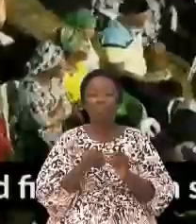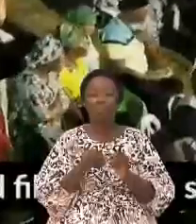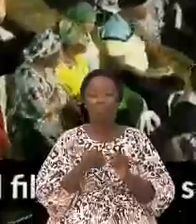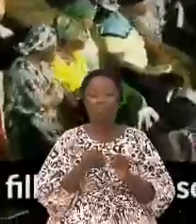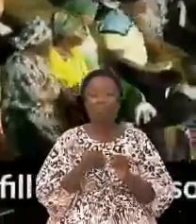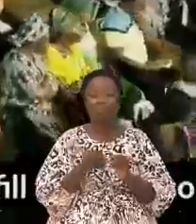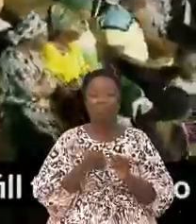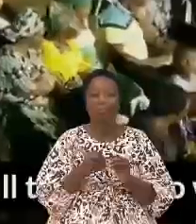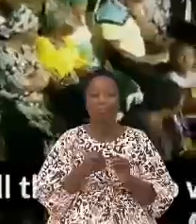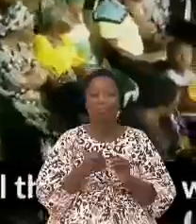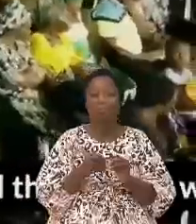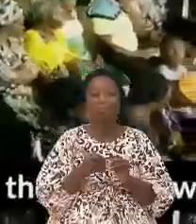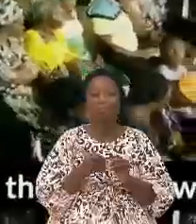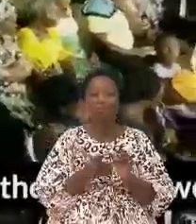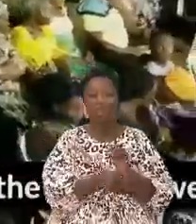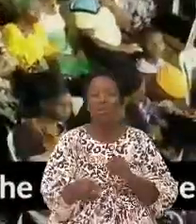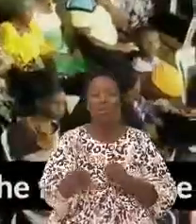Their phone number,